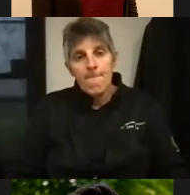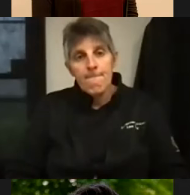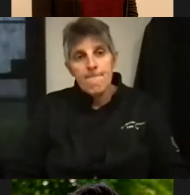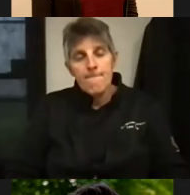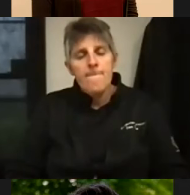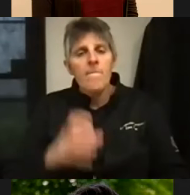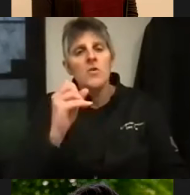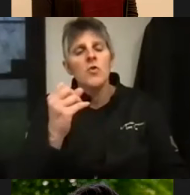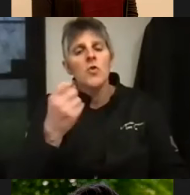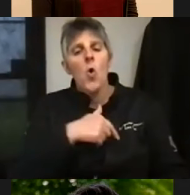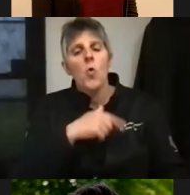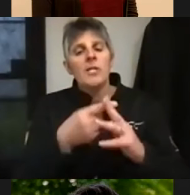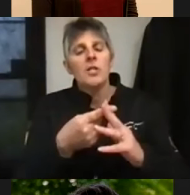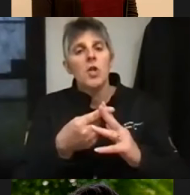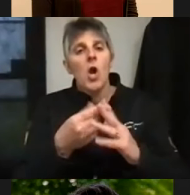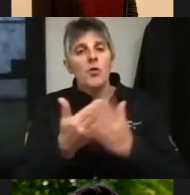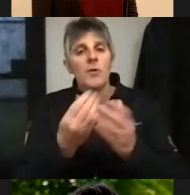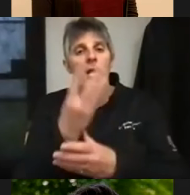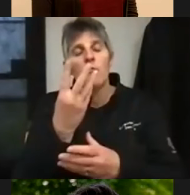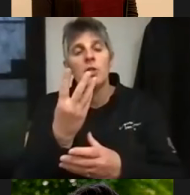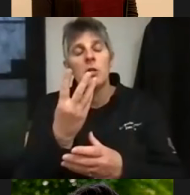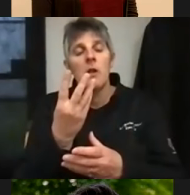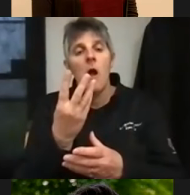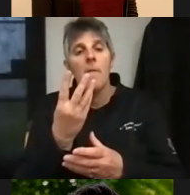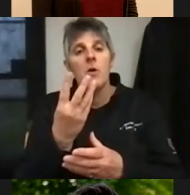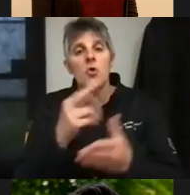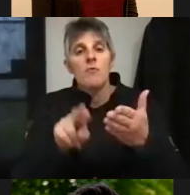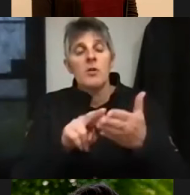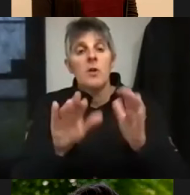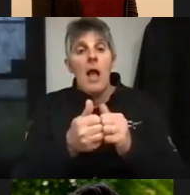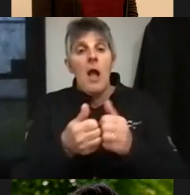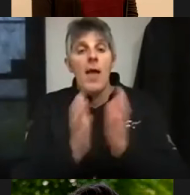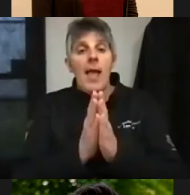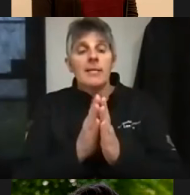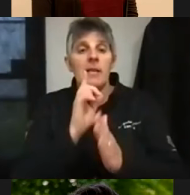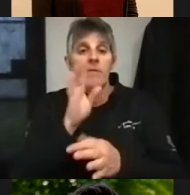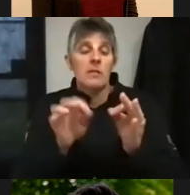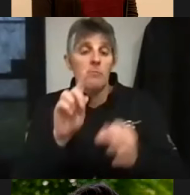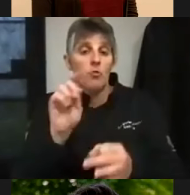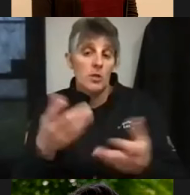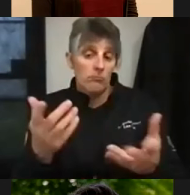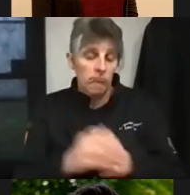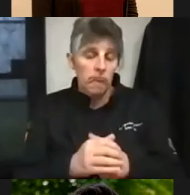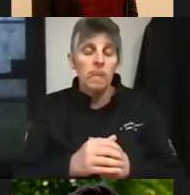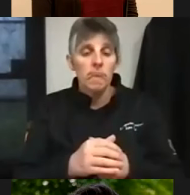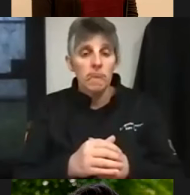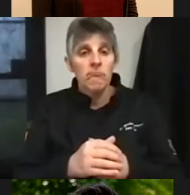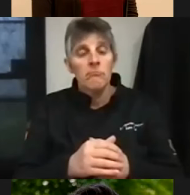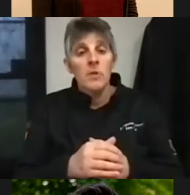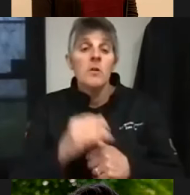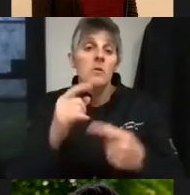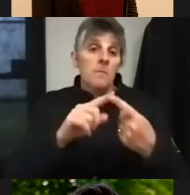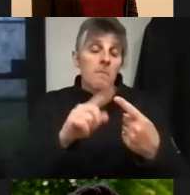So we started the regeneration research by asking very simple questions. So if